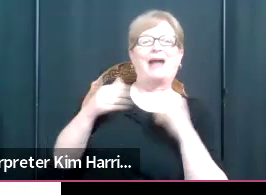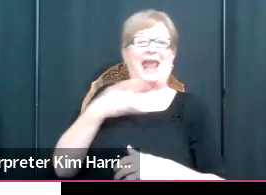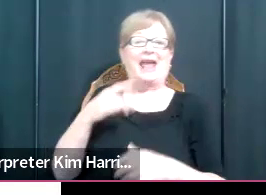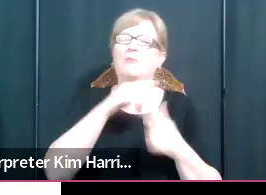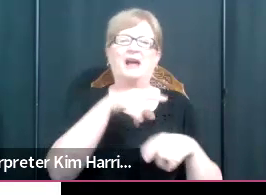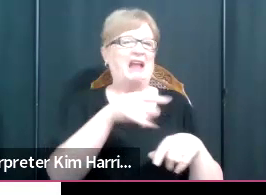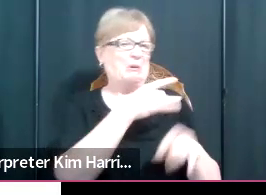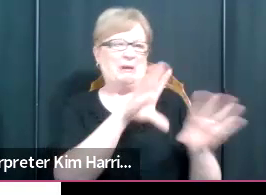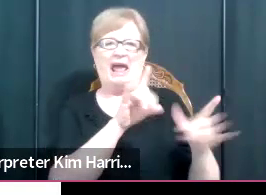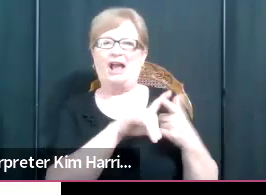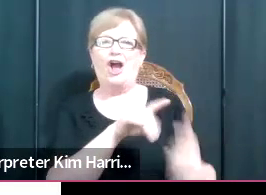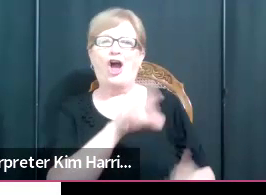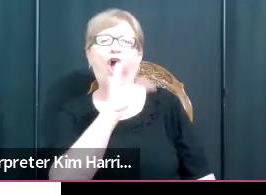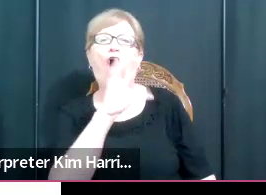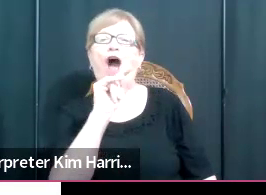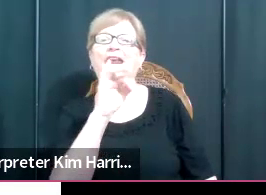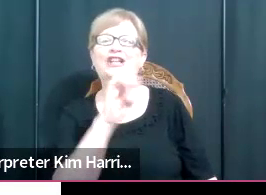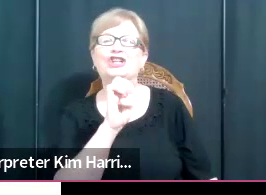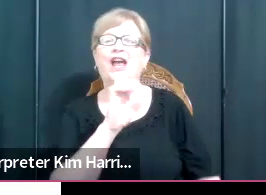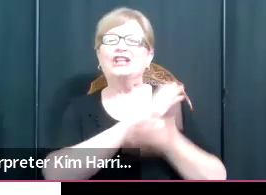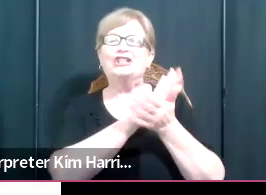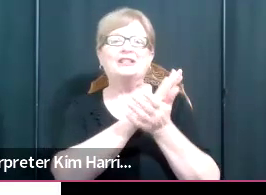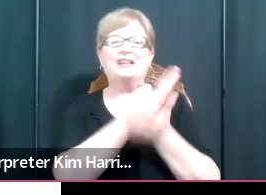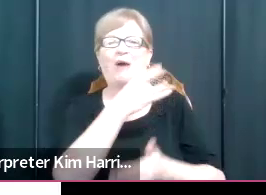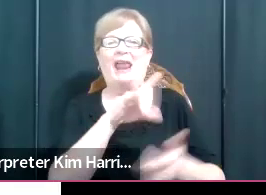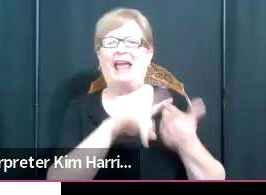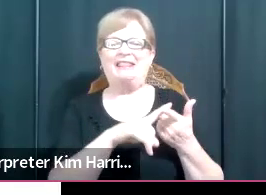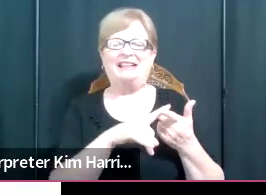can't. So I have things that, you know,